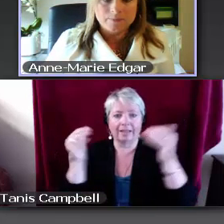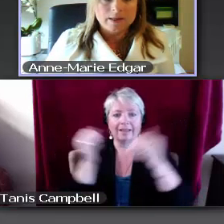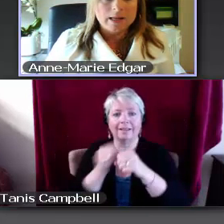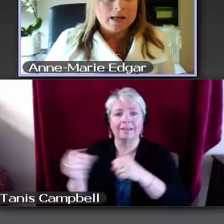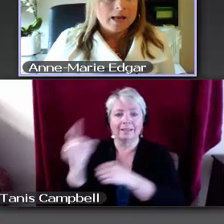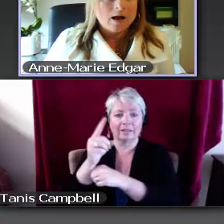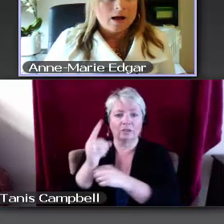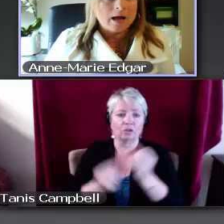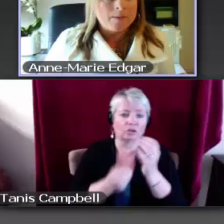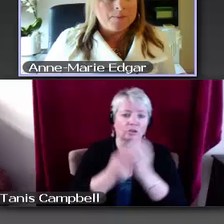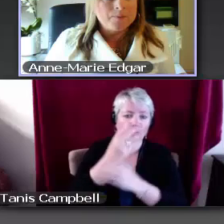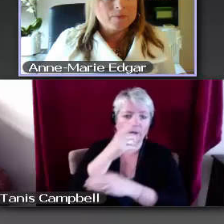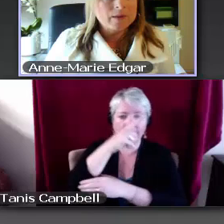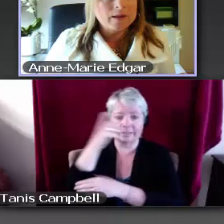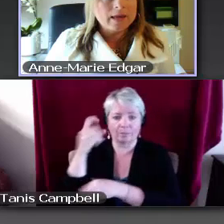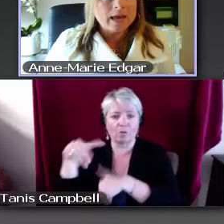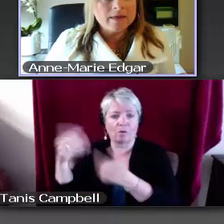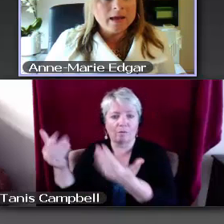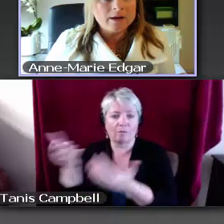2016.